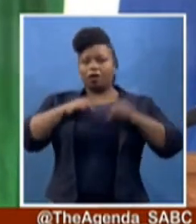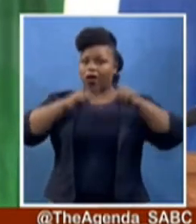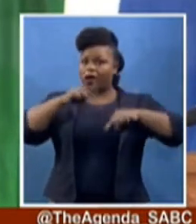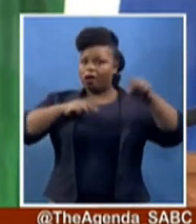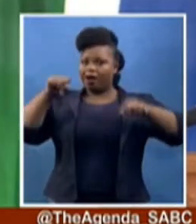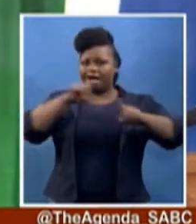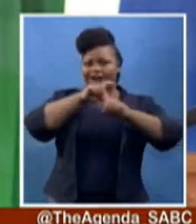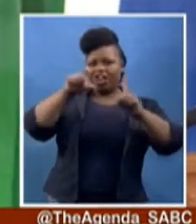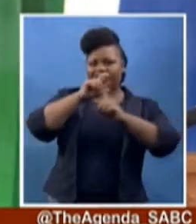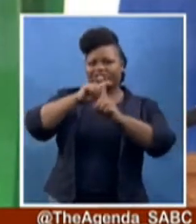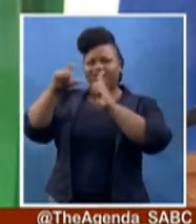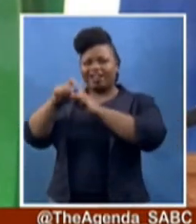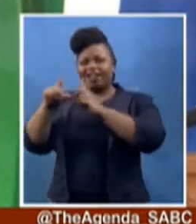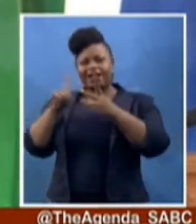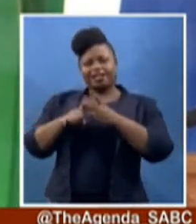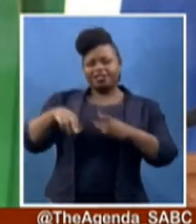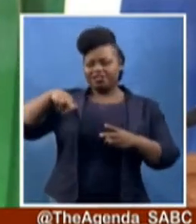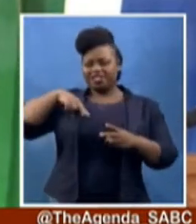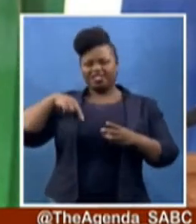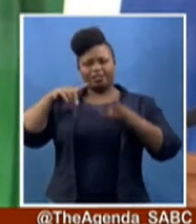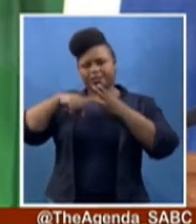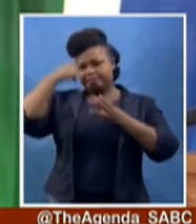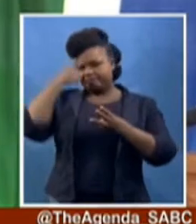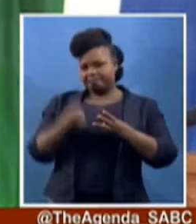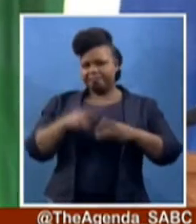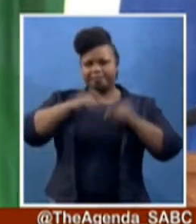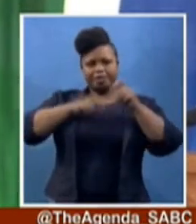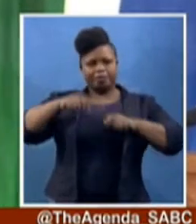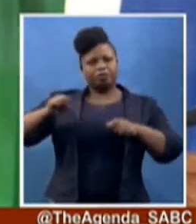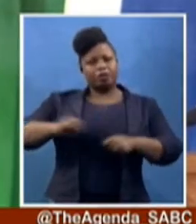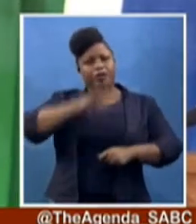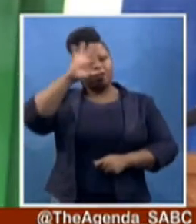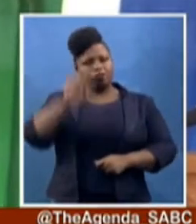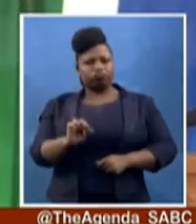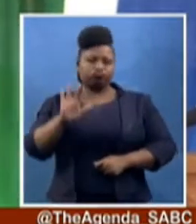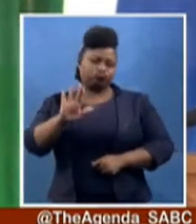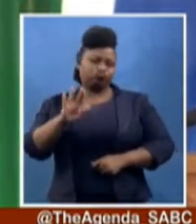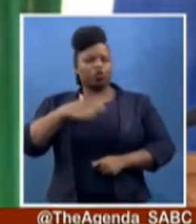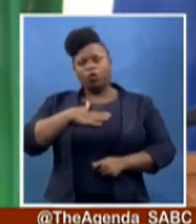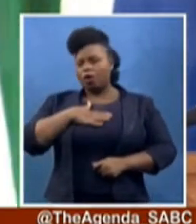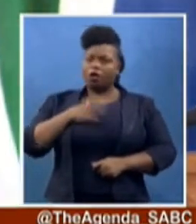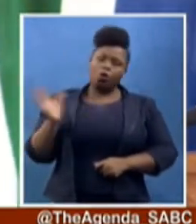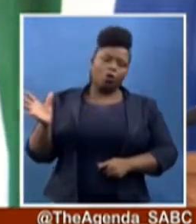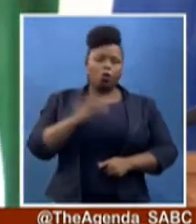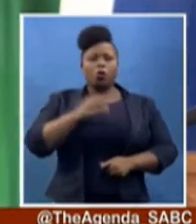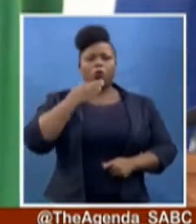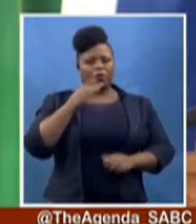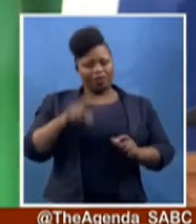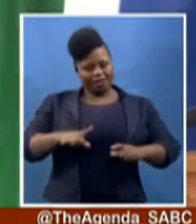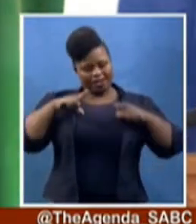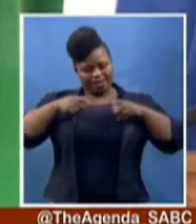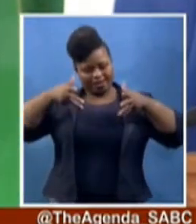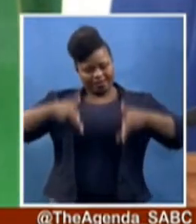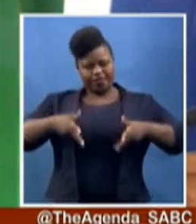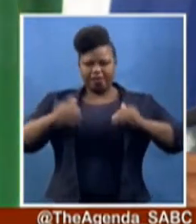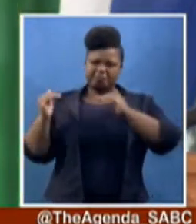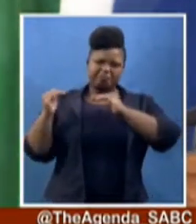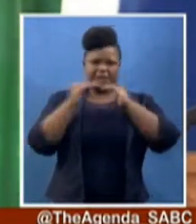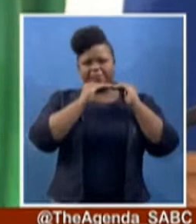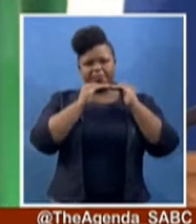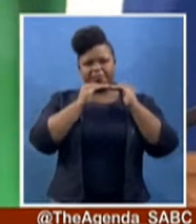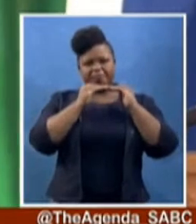South Africans and affirms that all belong as equal in our one nation. It commits the state